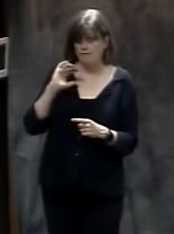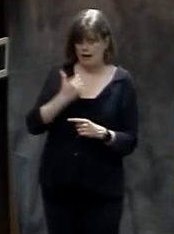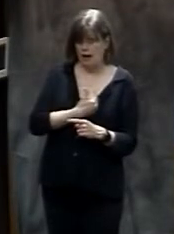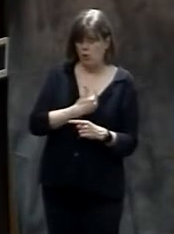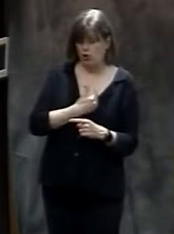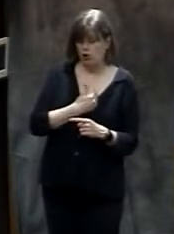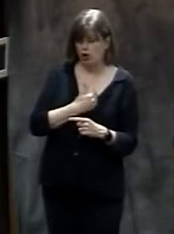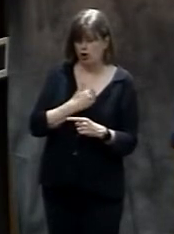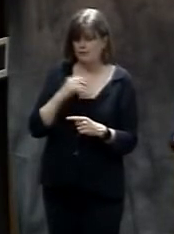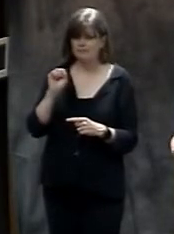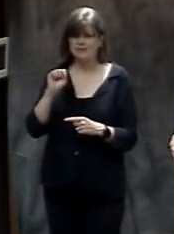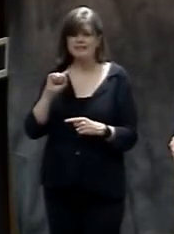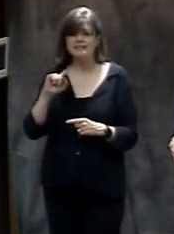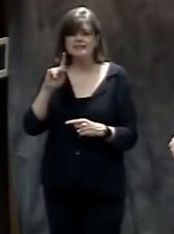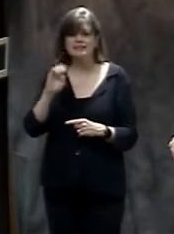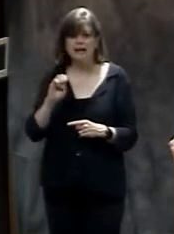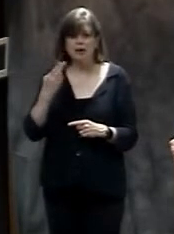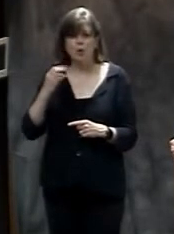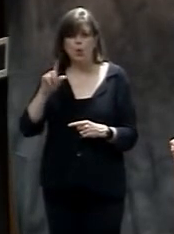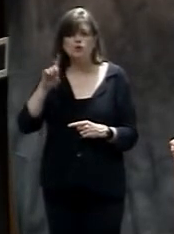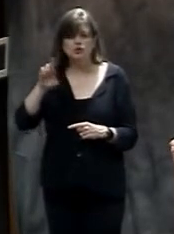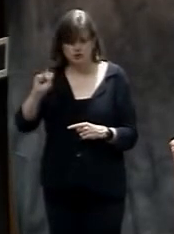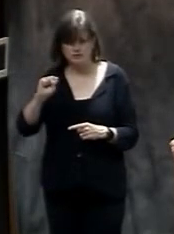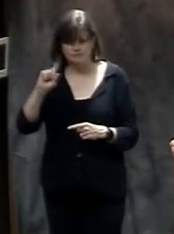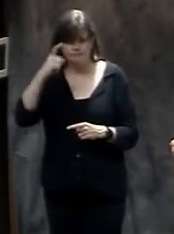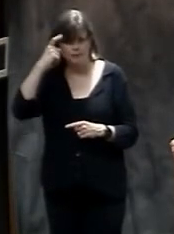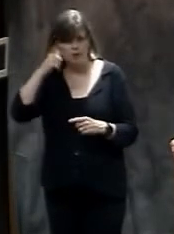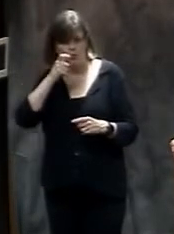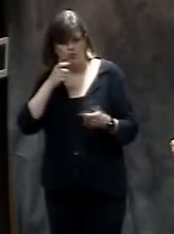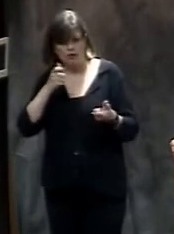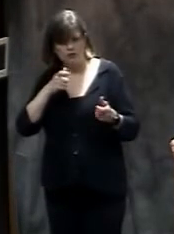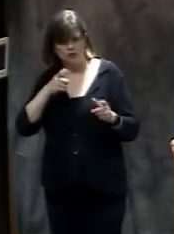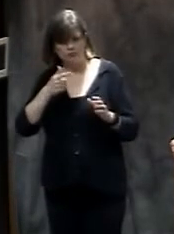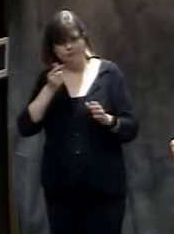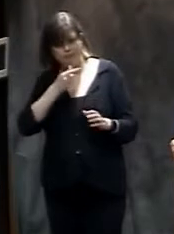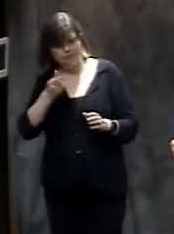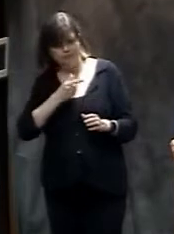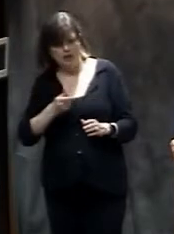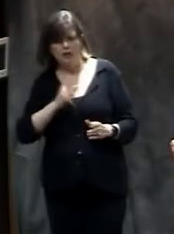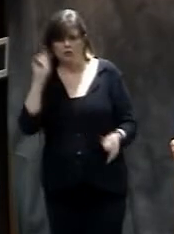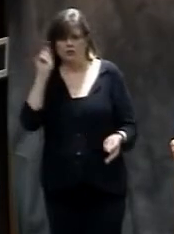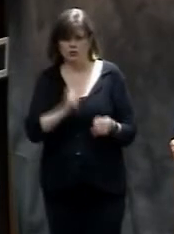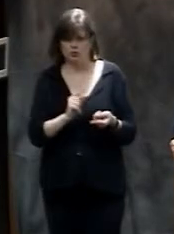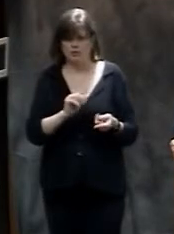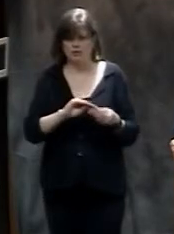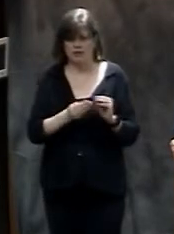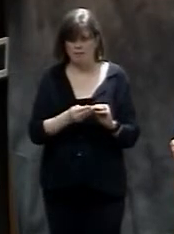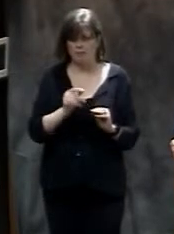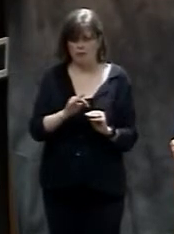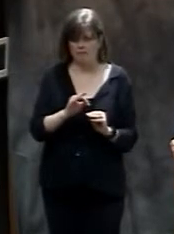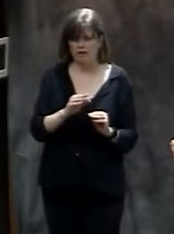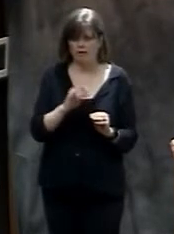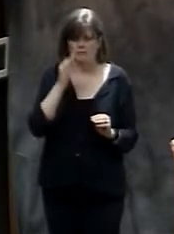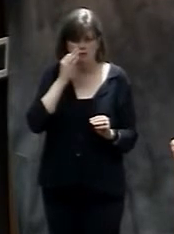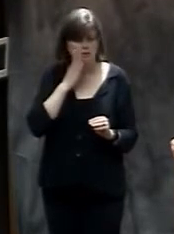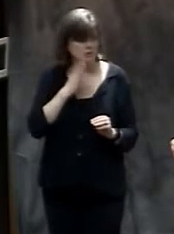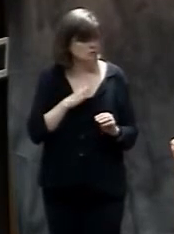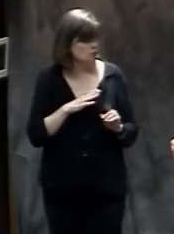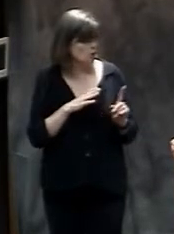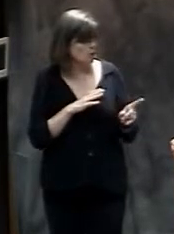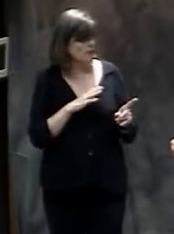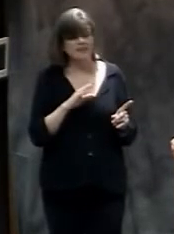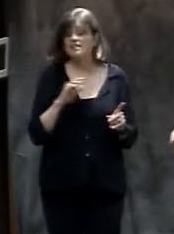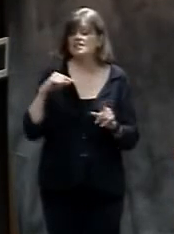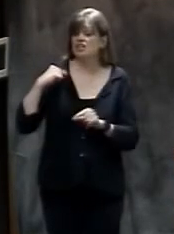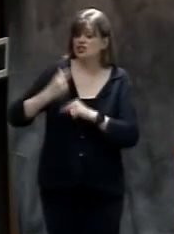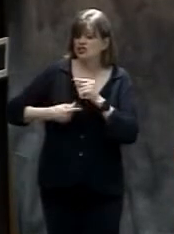study. And it had to do with genetically modified sterile mosquitoes. So these are male mosquitoes that have been